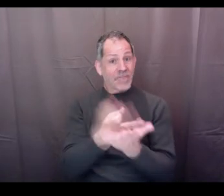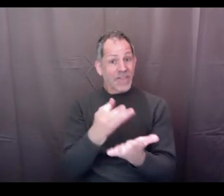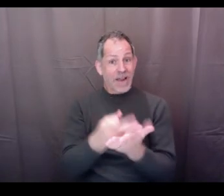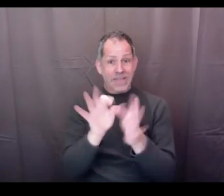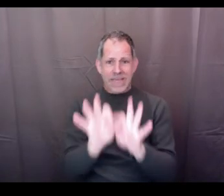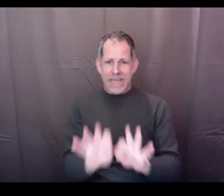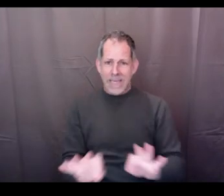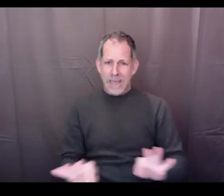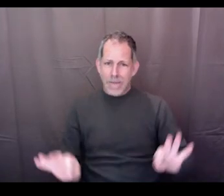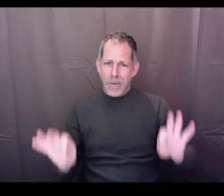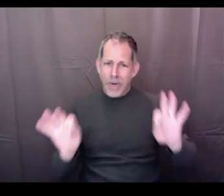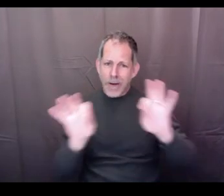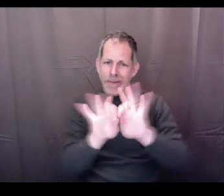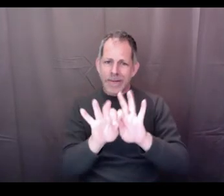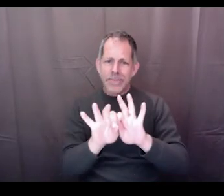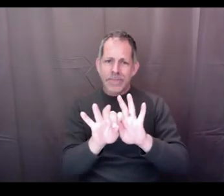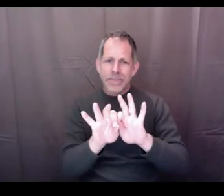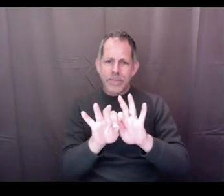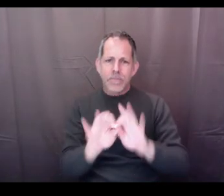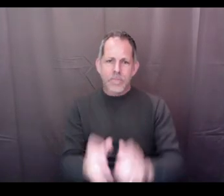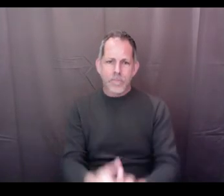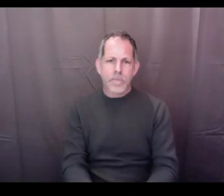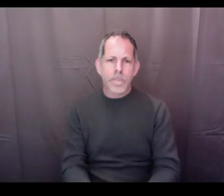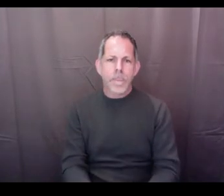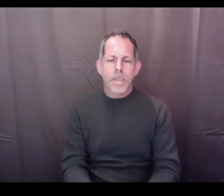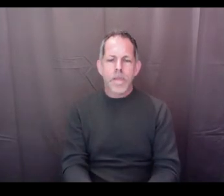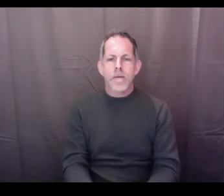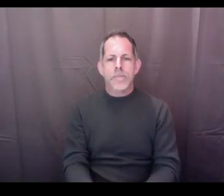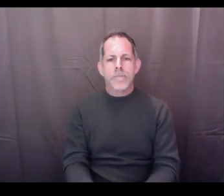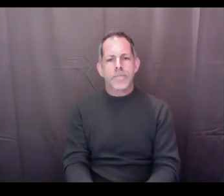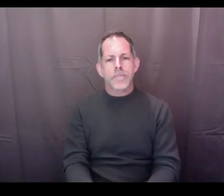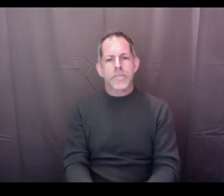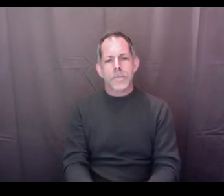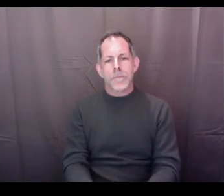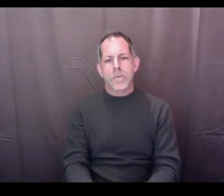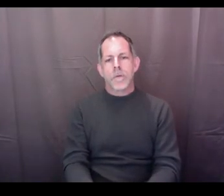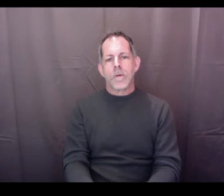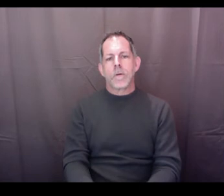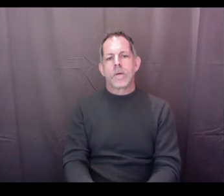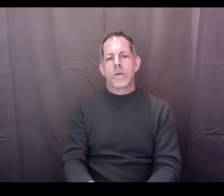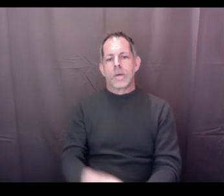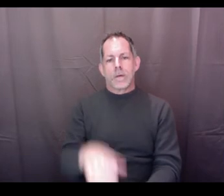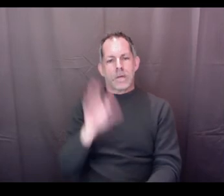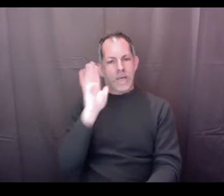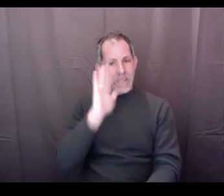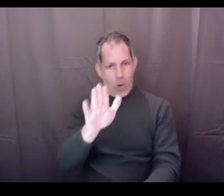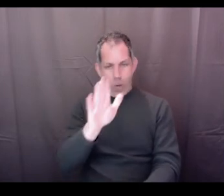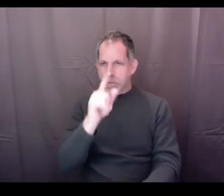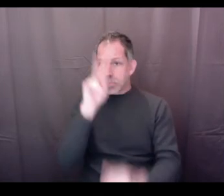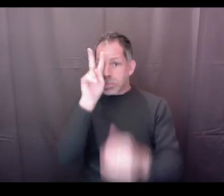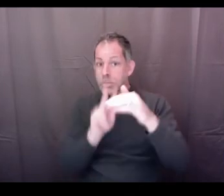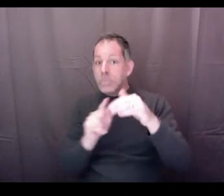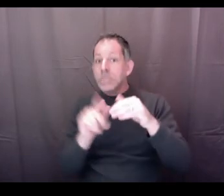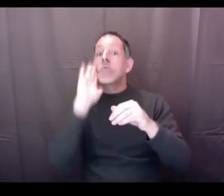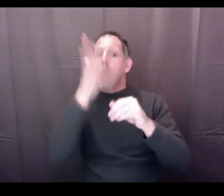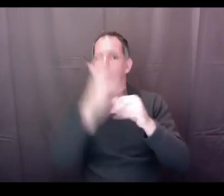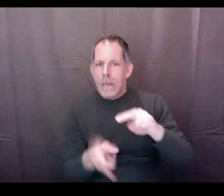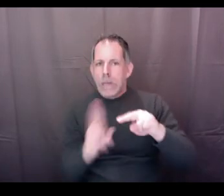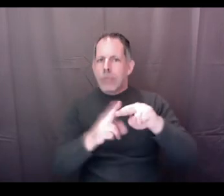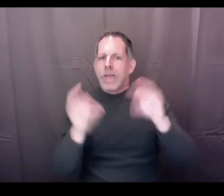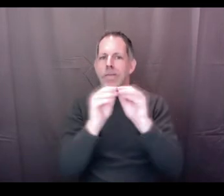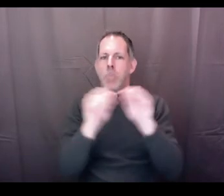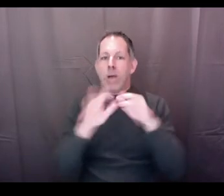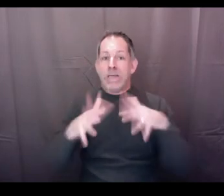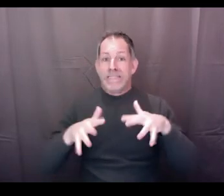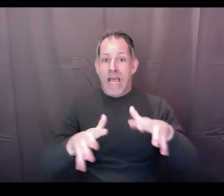helpful. And it's important just to understand that we're going to have, and we're going to experience more anxiety. We're going